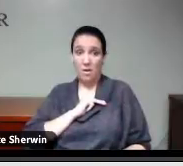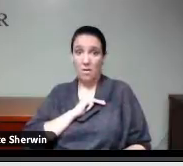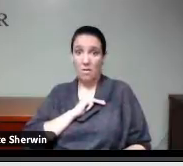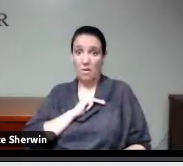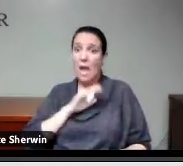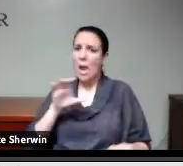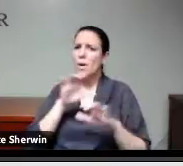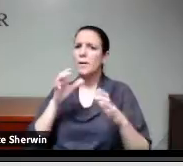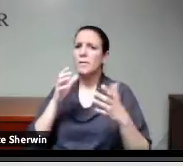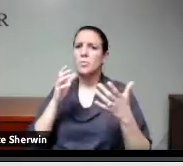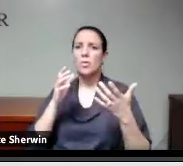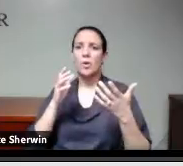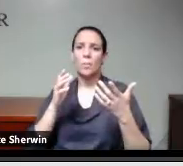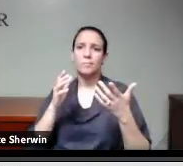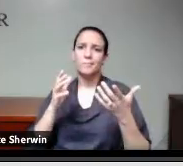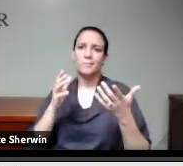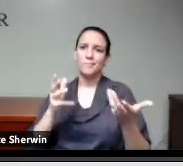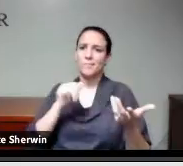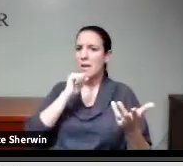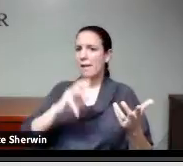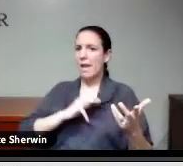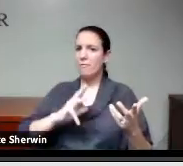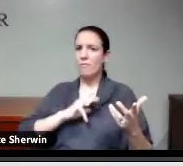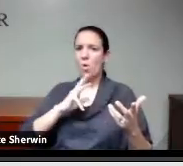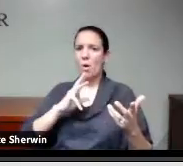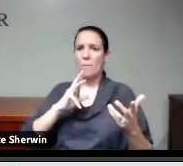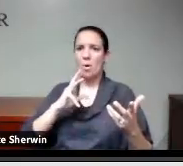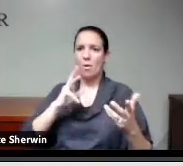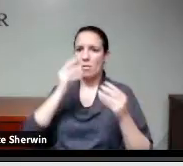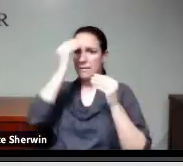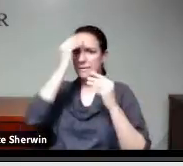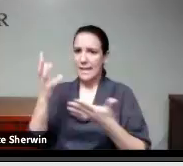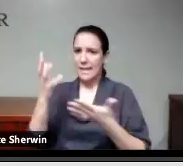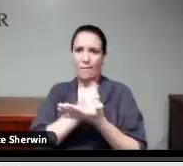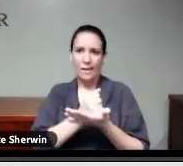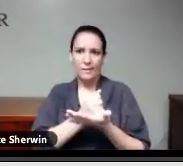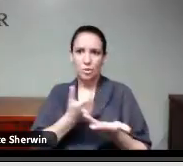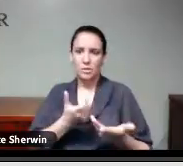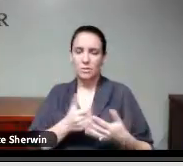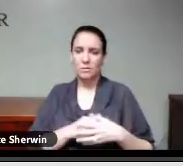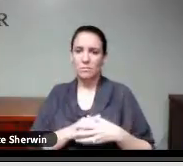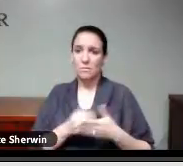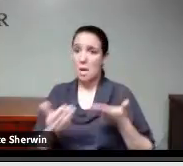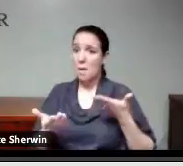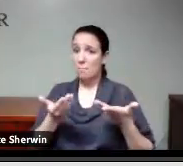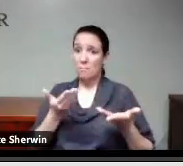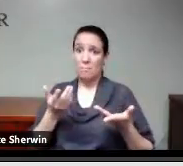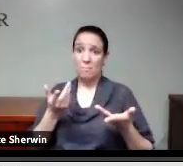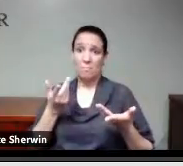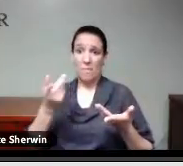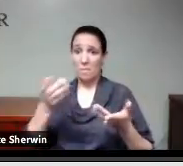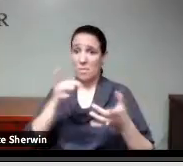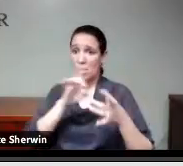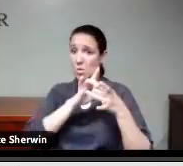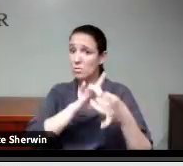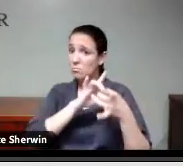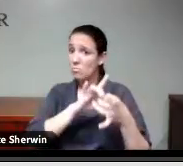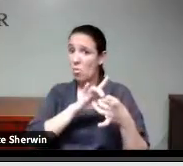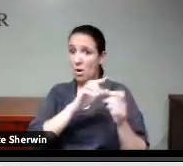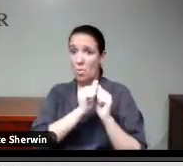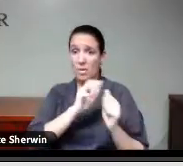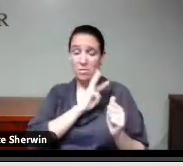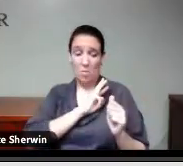informal focus groups or informal data collection where you're giving out information, and maybe you work in coordination with your community Walmart